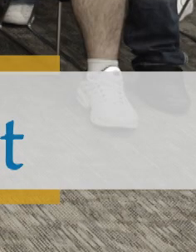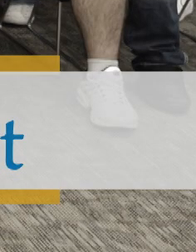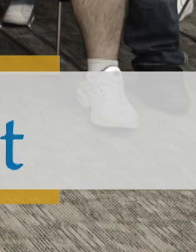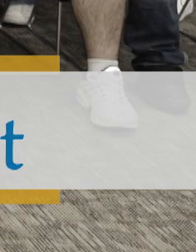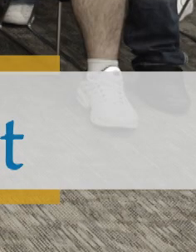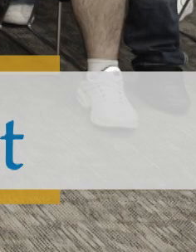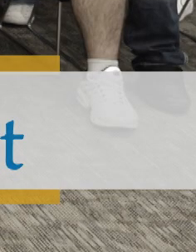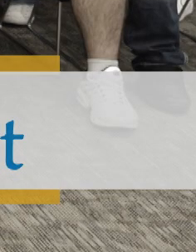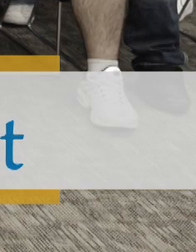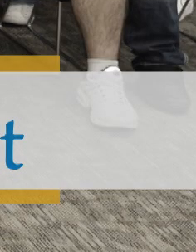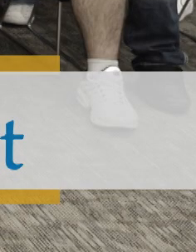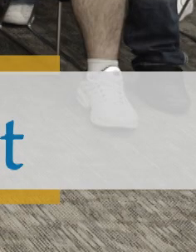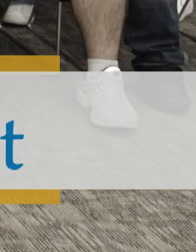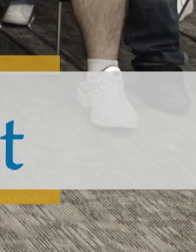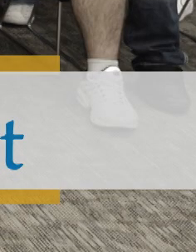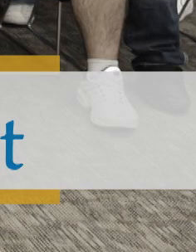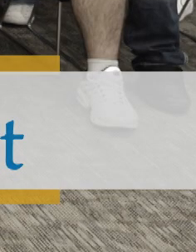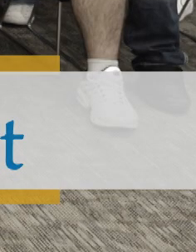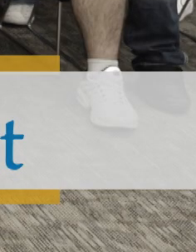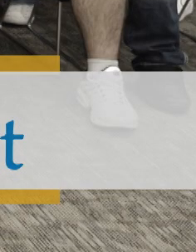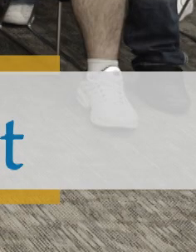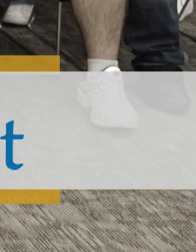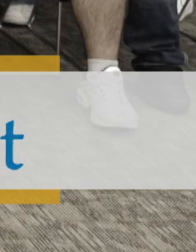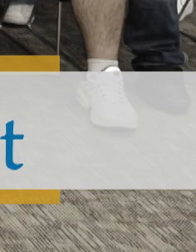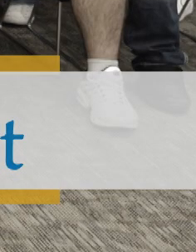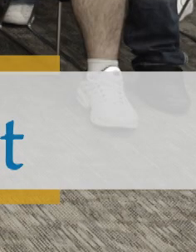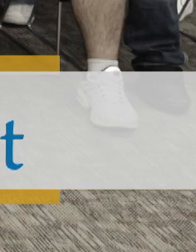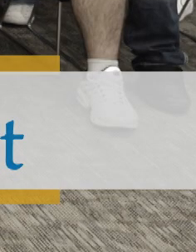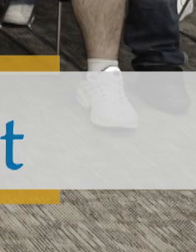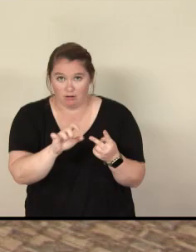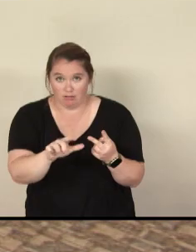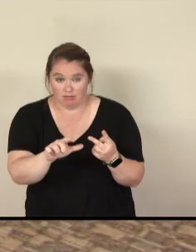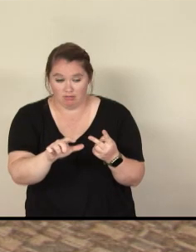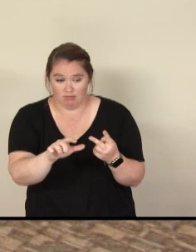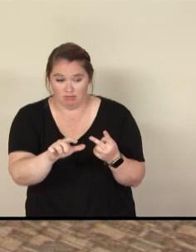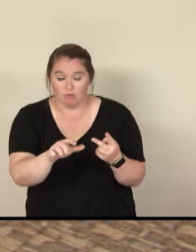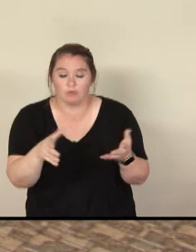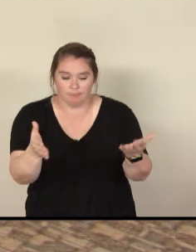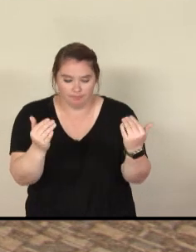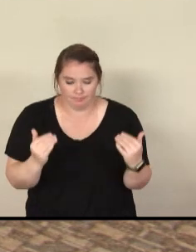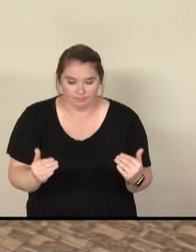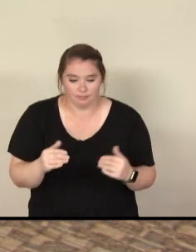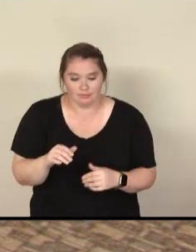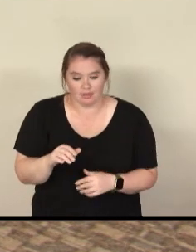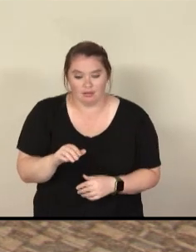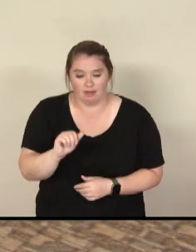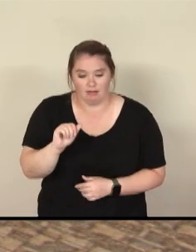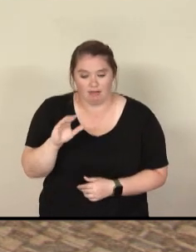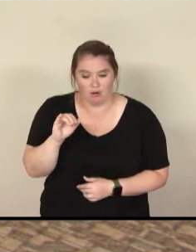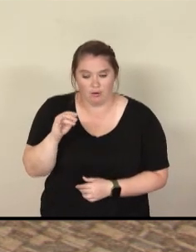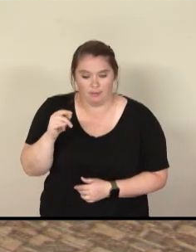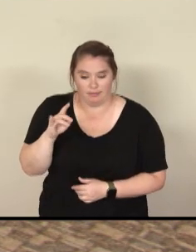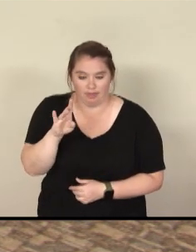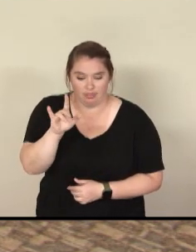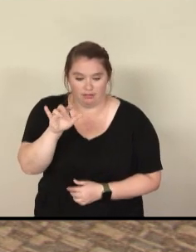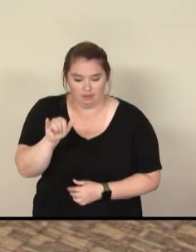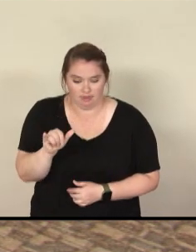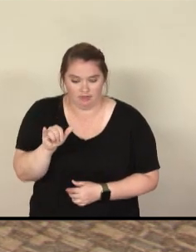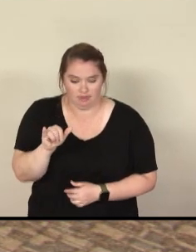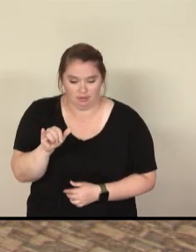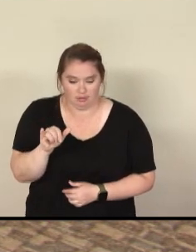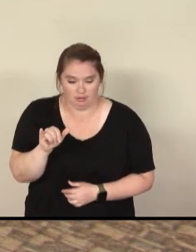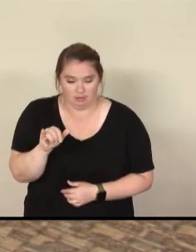so we'll move on to number five superintendent's report dr. King Cannon next item is the accountability lawsuit update